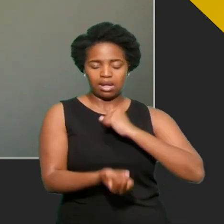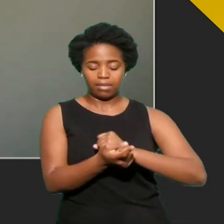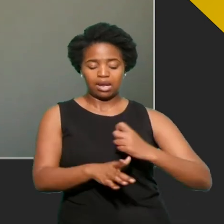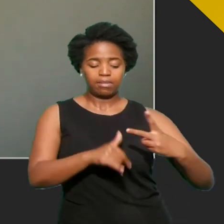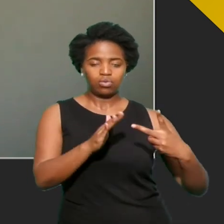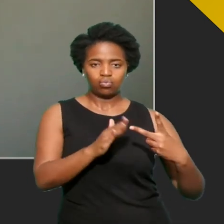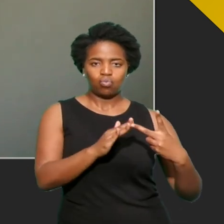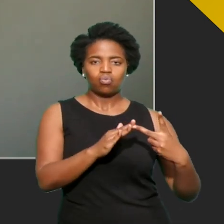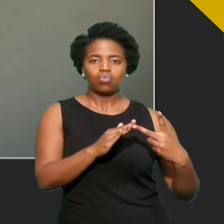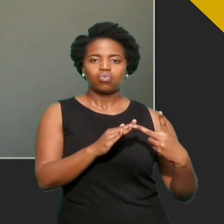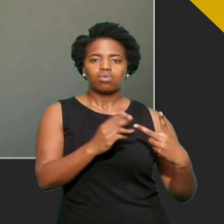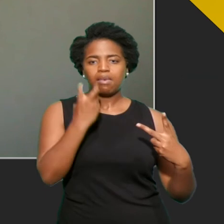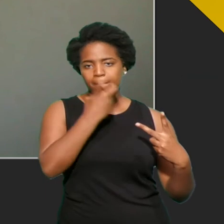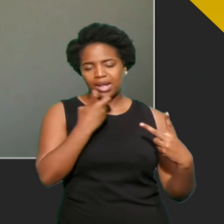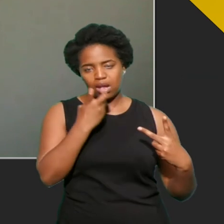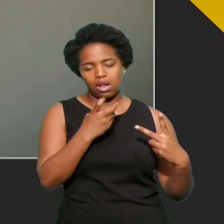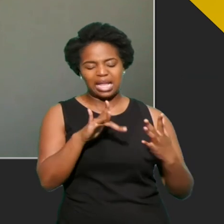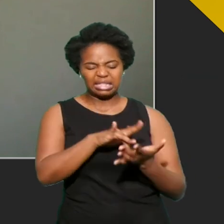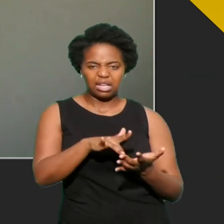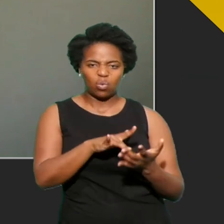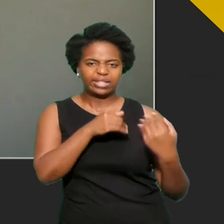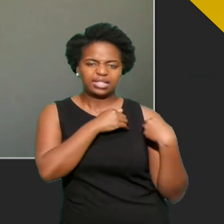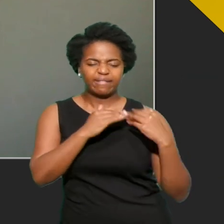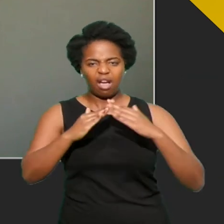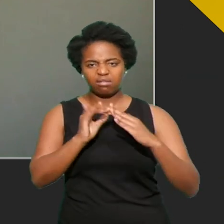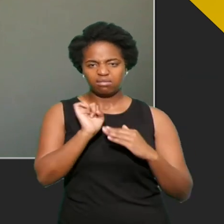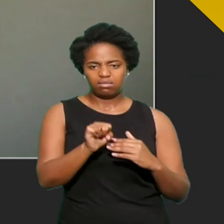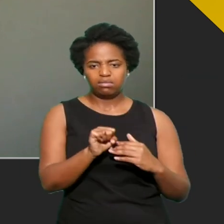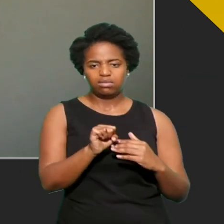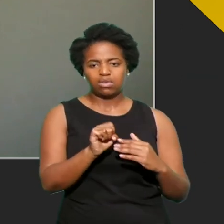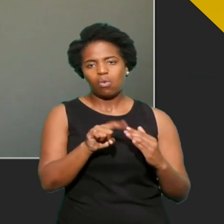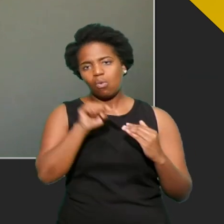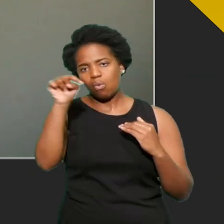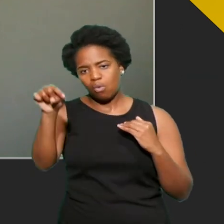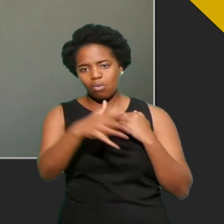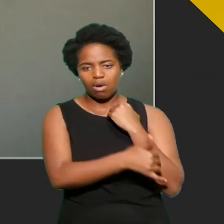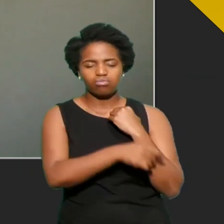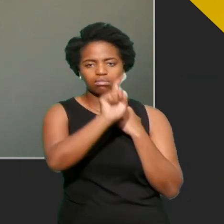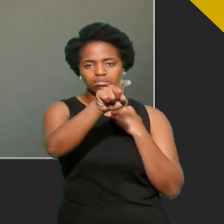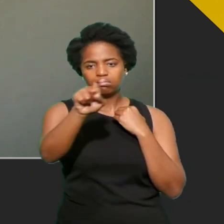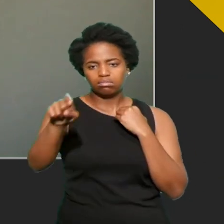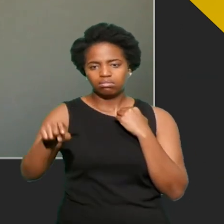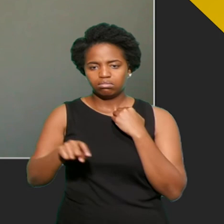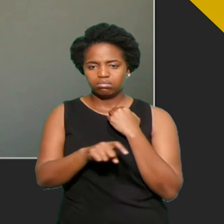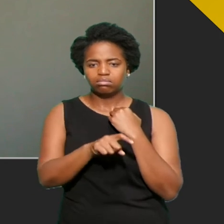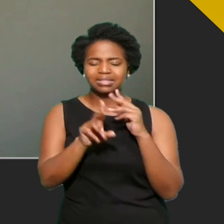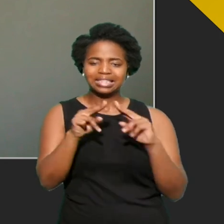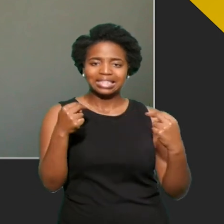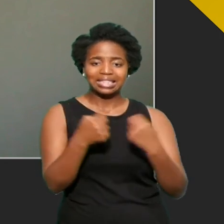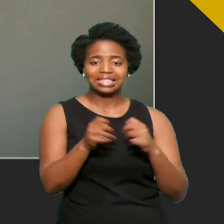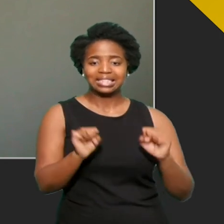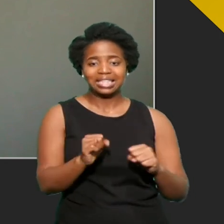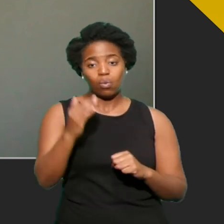2, either a shelter or a safe house across the country. So we have shelters across the nation. Of course,